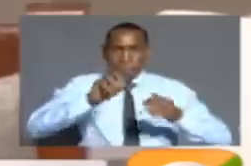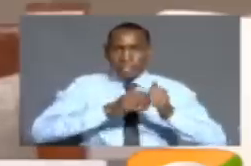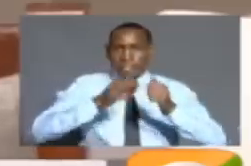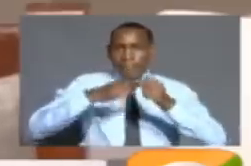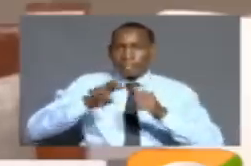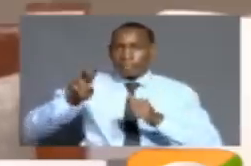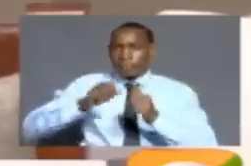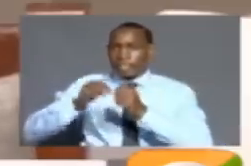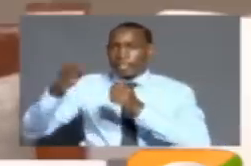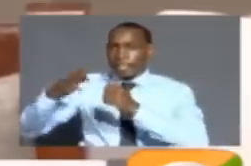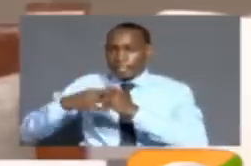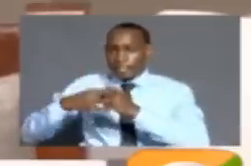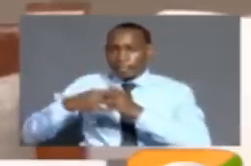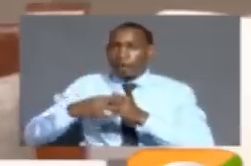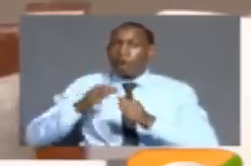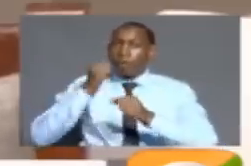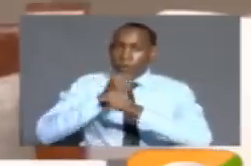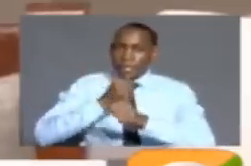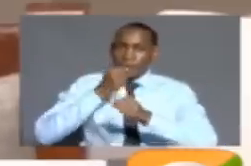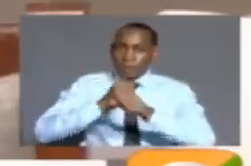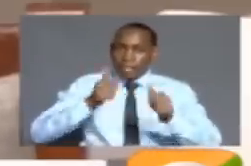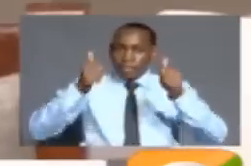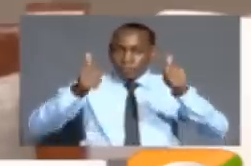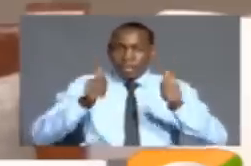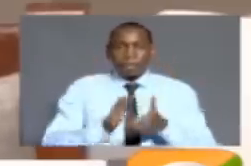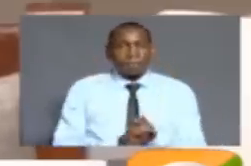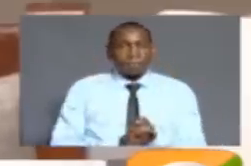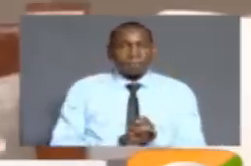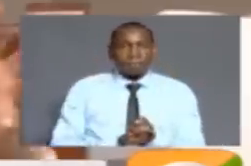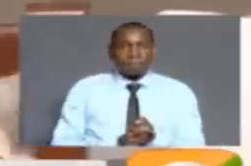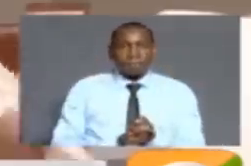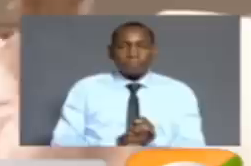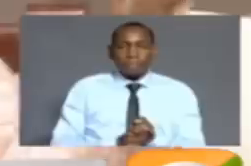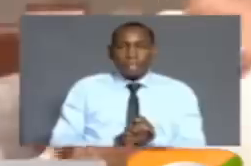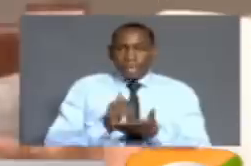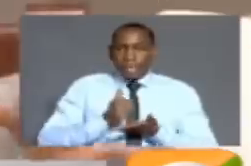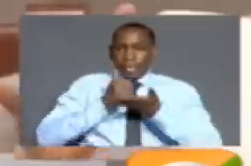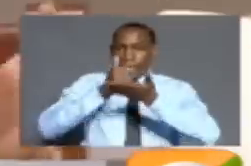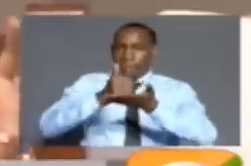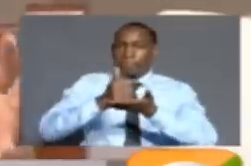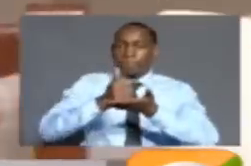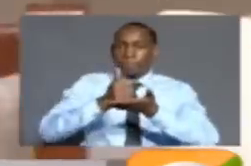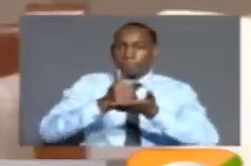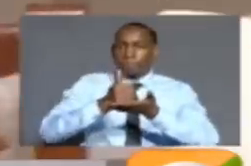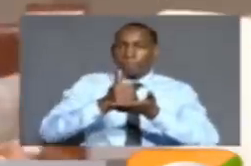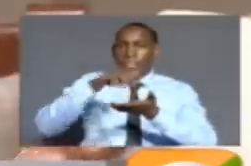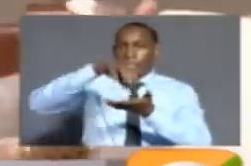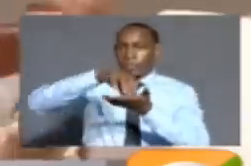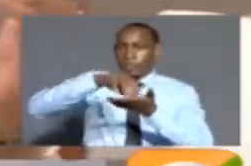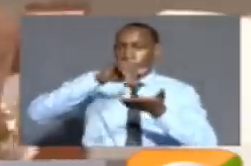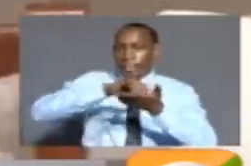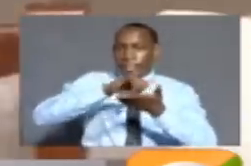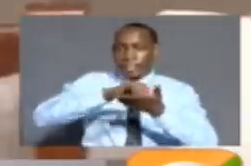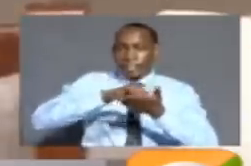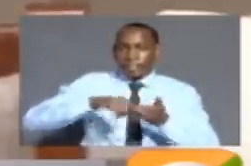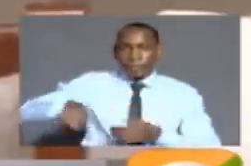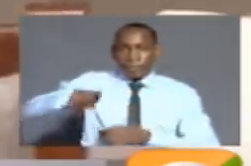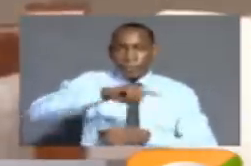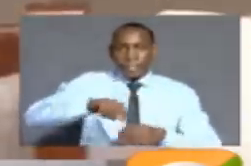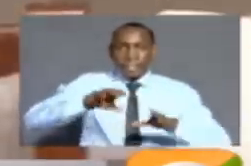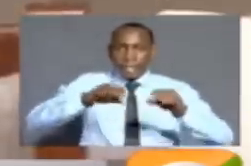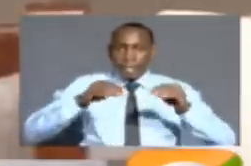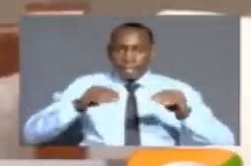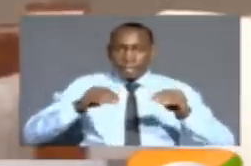2017, 2018. So they've done a very good job. And what this will do, he will supplement the cycle in making sure that we are holding